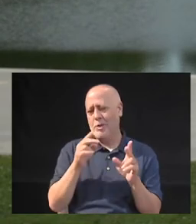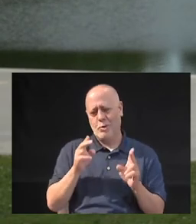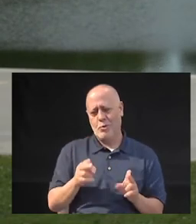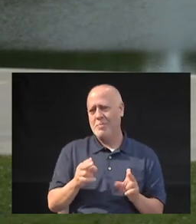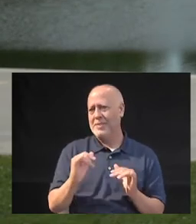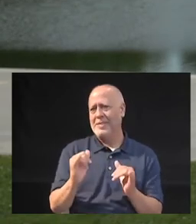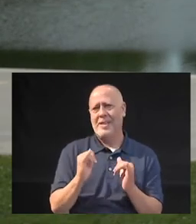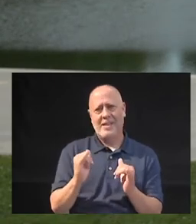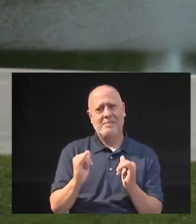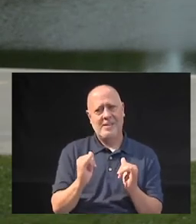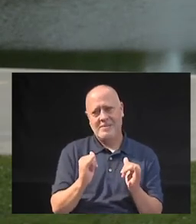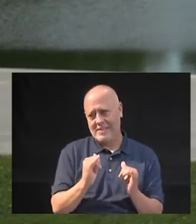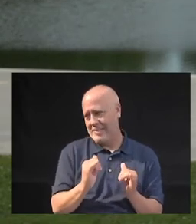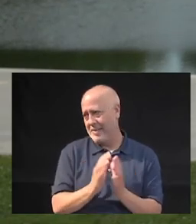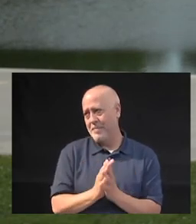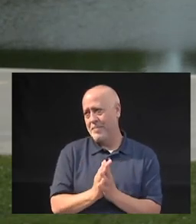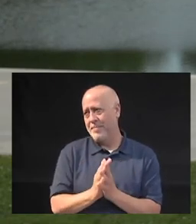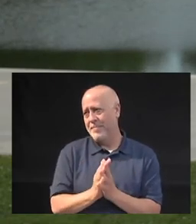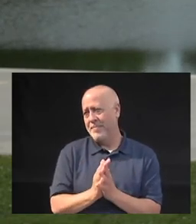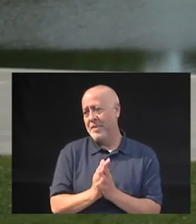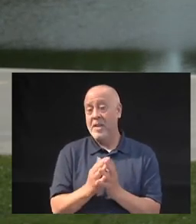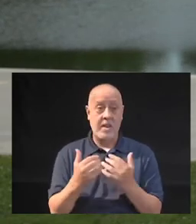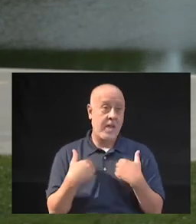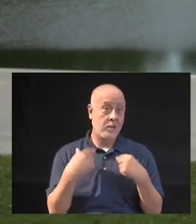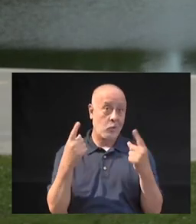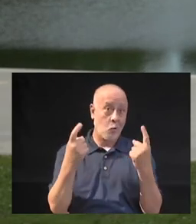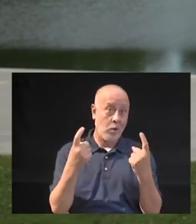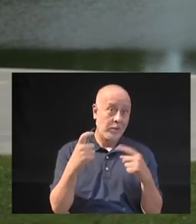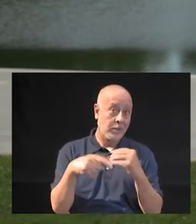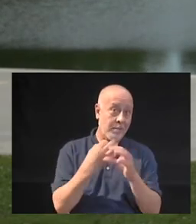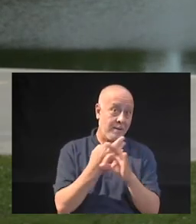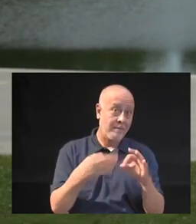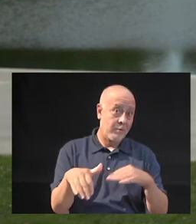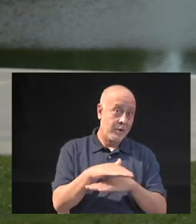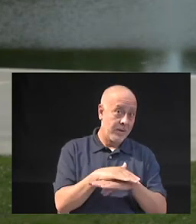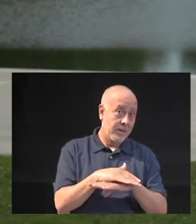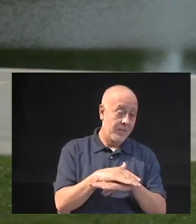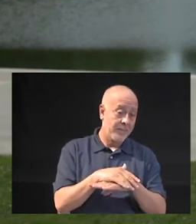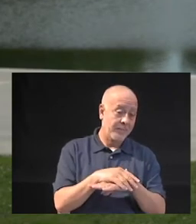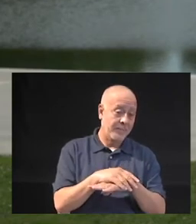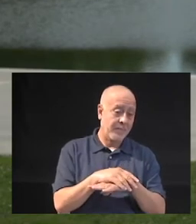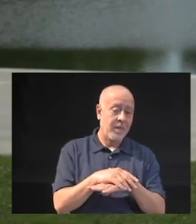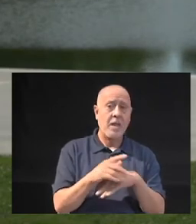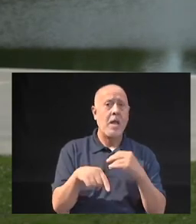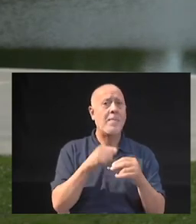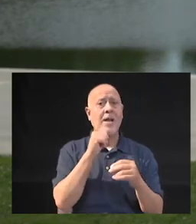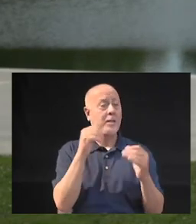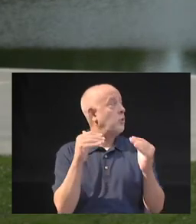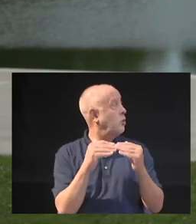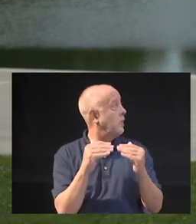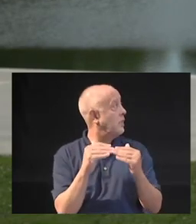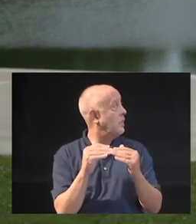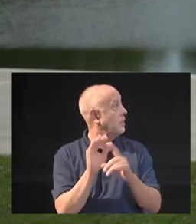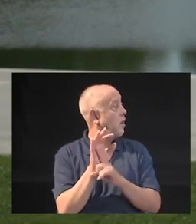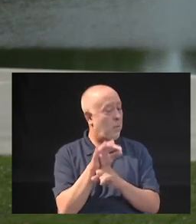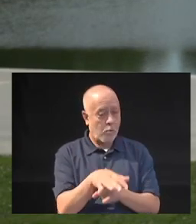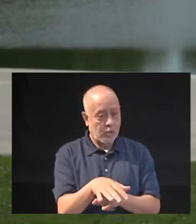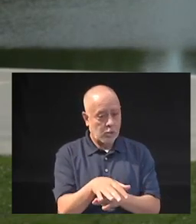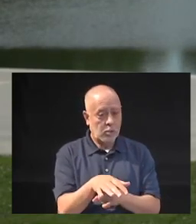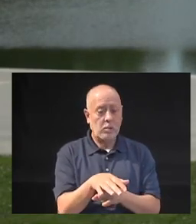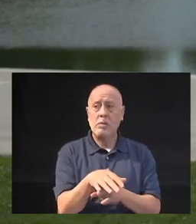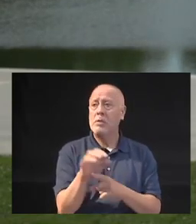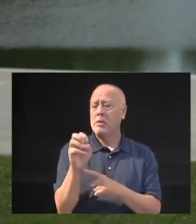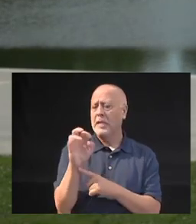like you and me. And he's dealing with this question of his freedom about injustice, oppression,